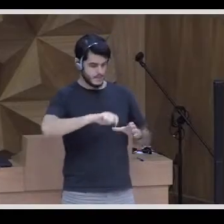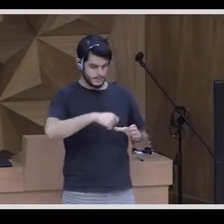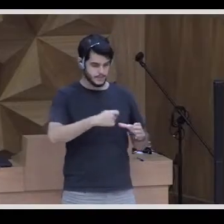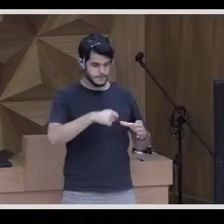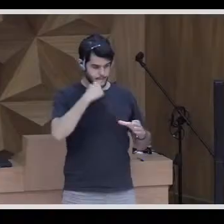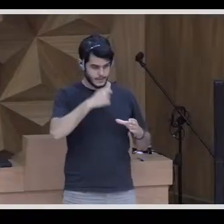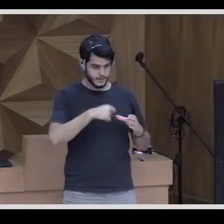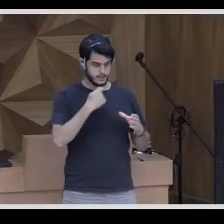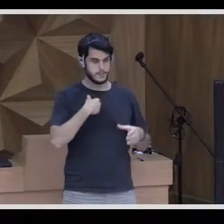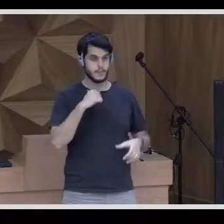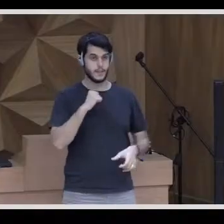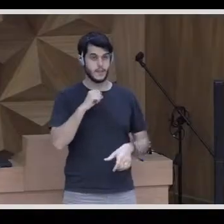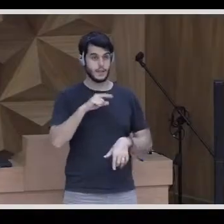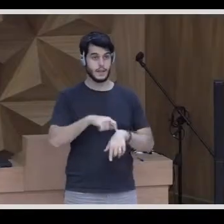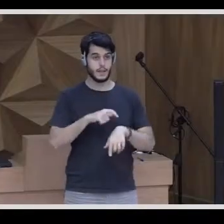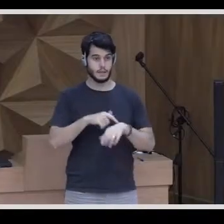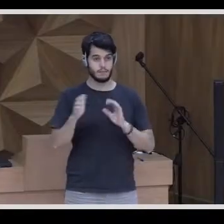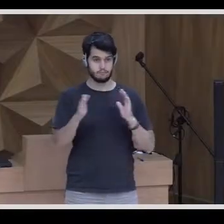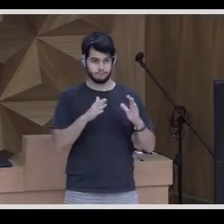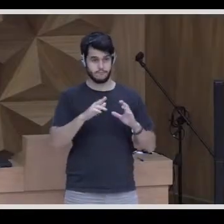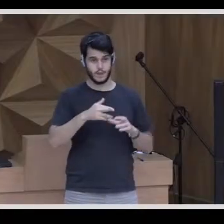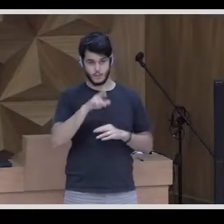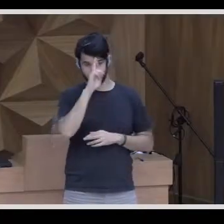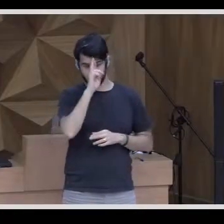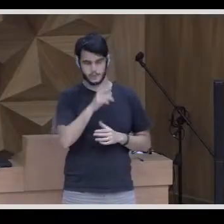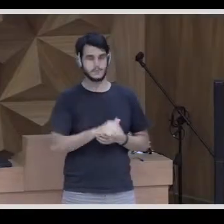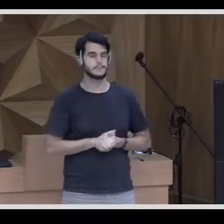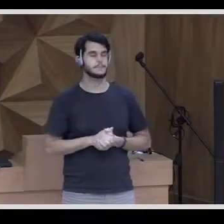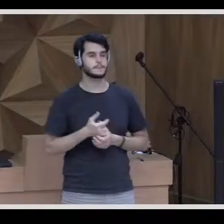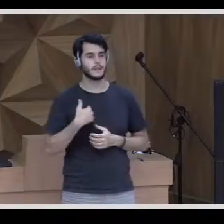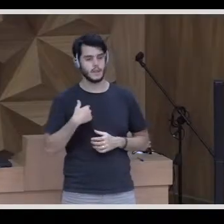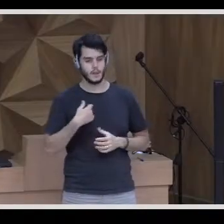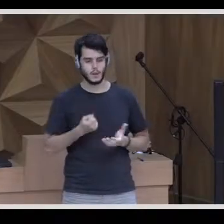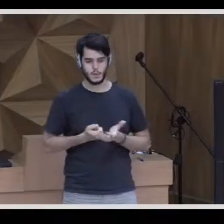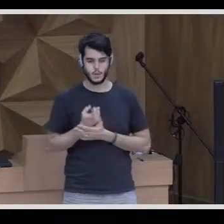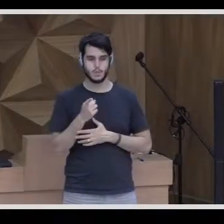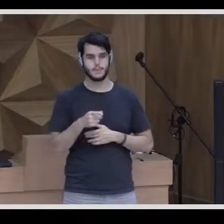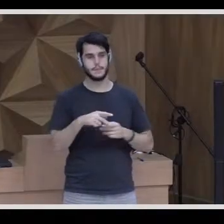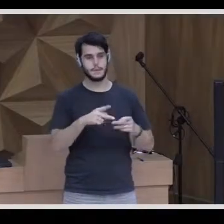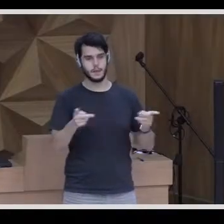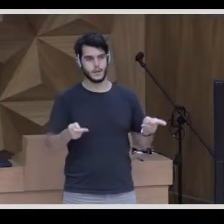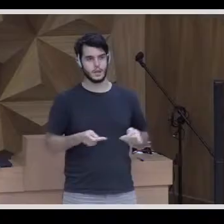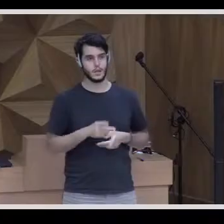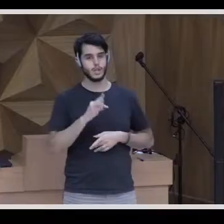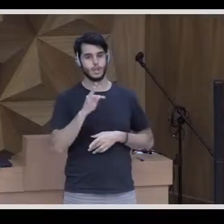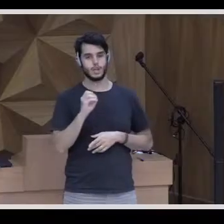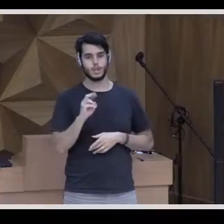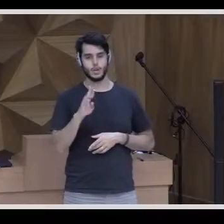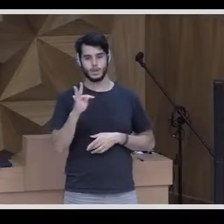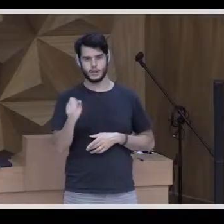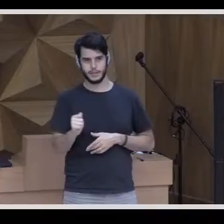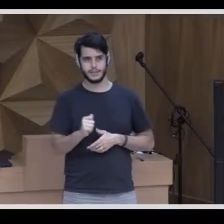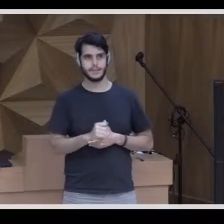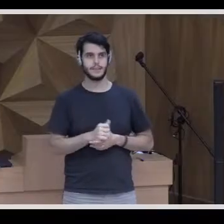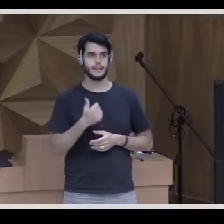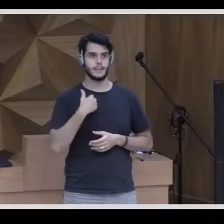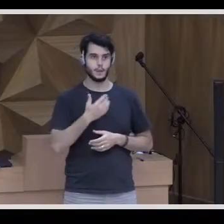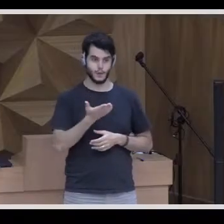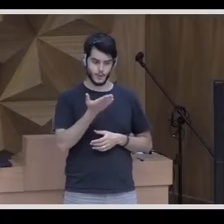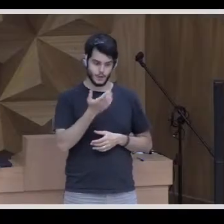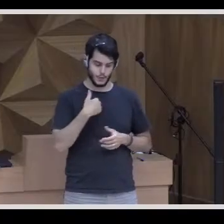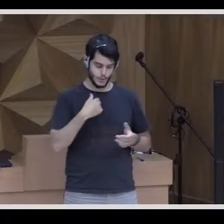is like a petrol station, and I buy a pie. Is she going to know from my technology that I bought a